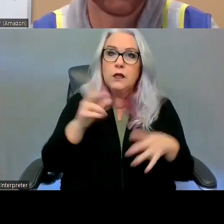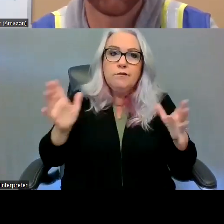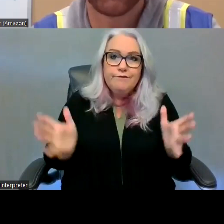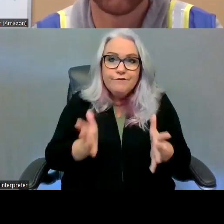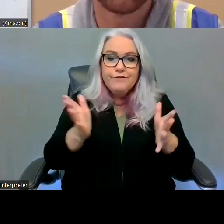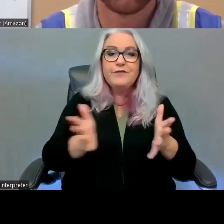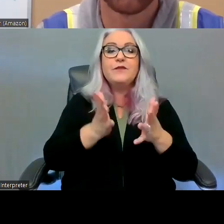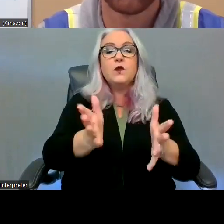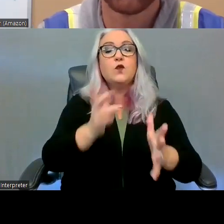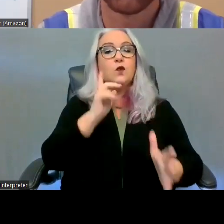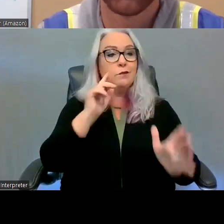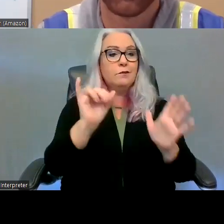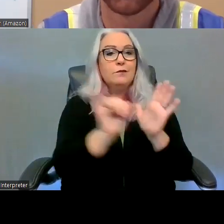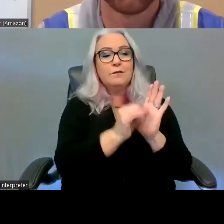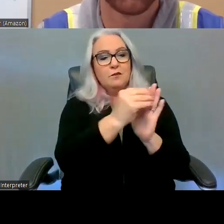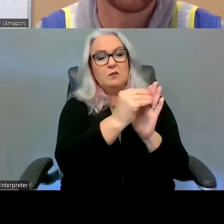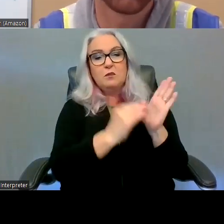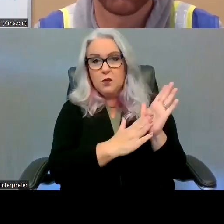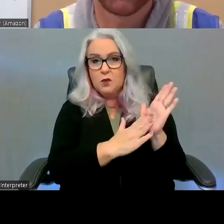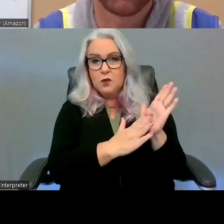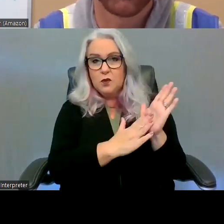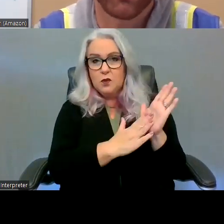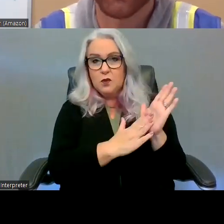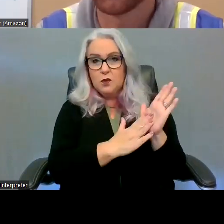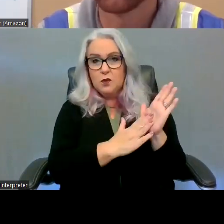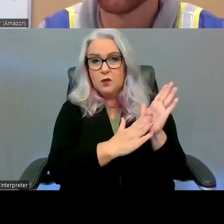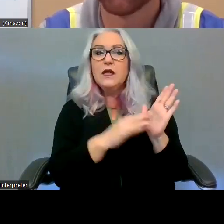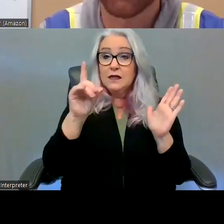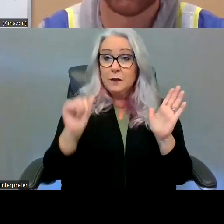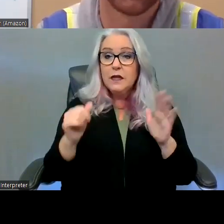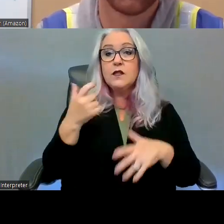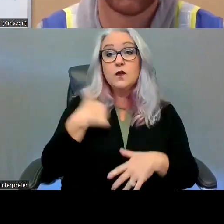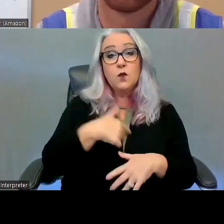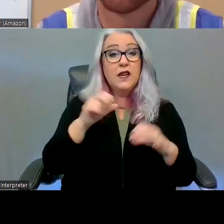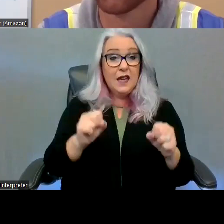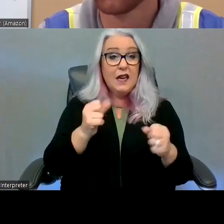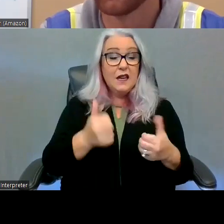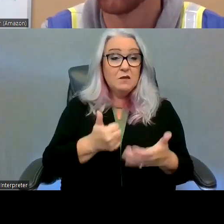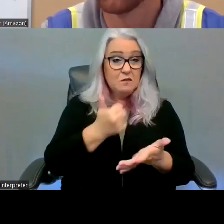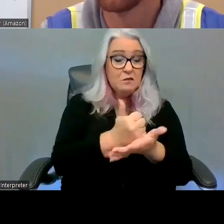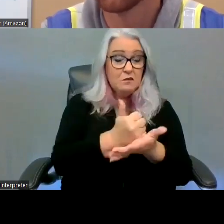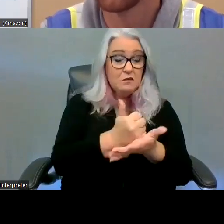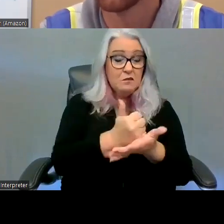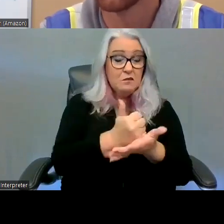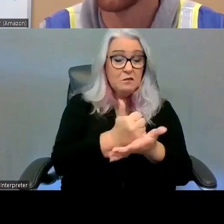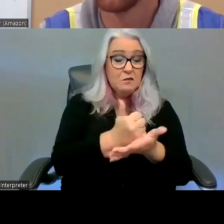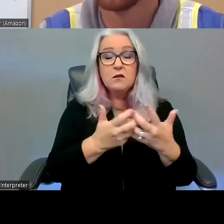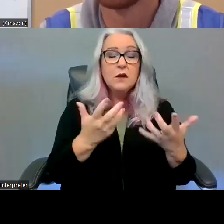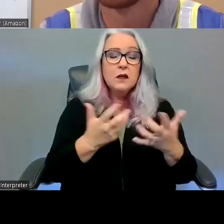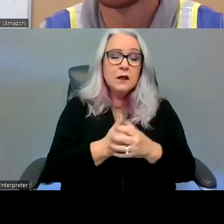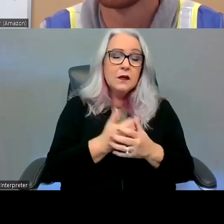to identify those disabilities so that we can accommodate you properly. I know that there